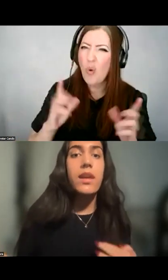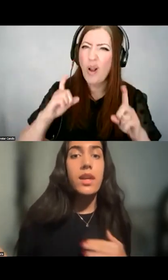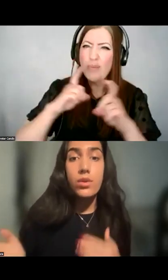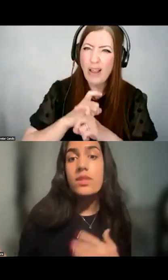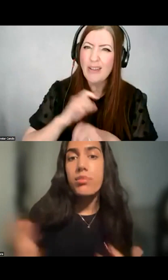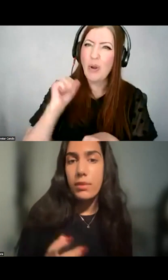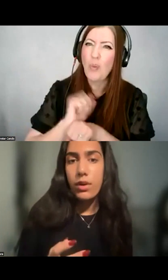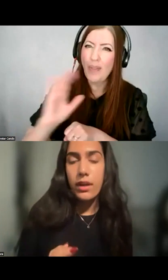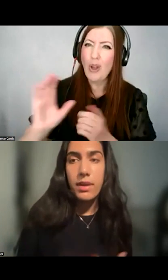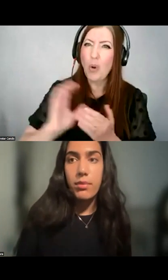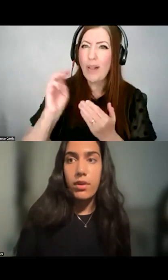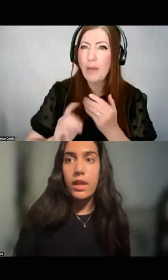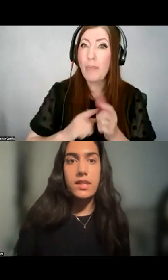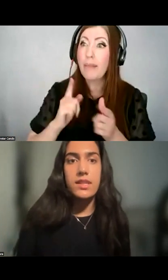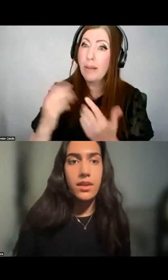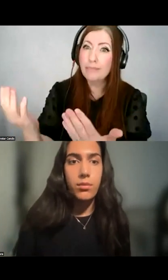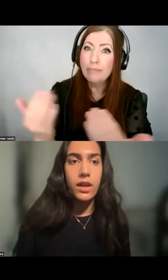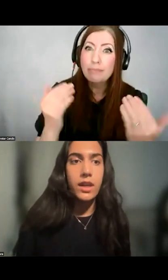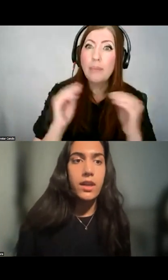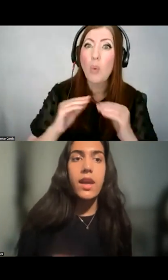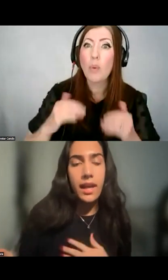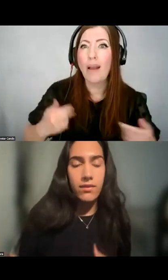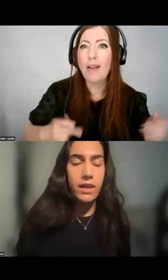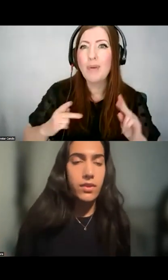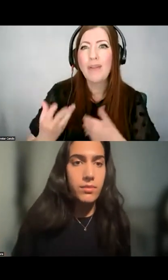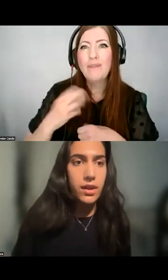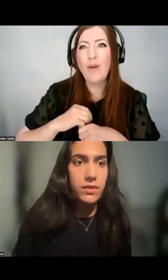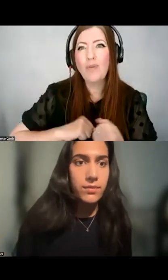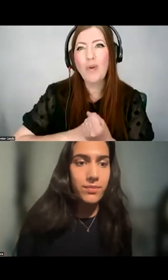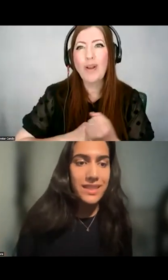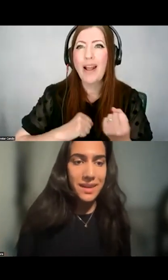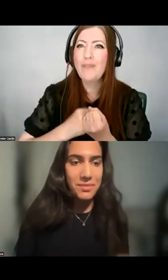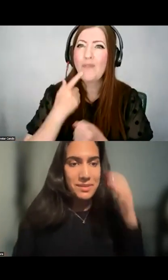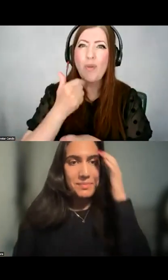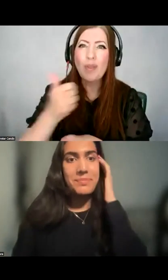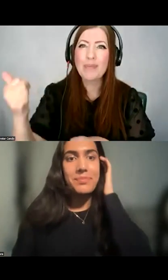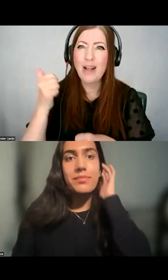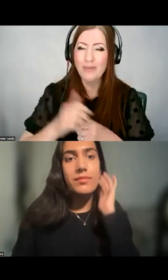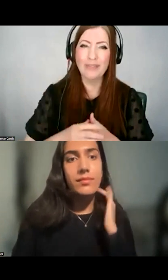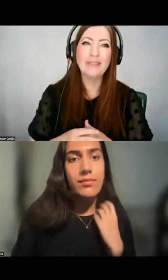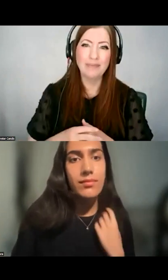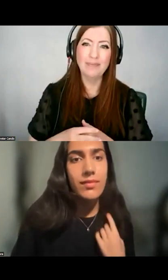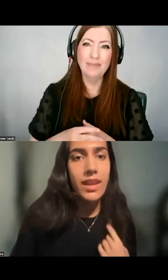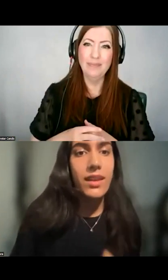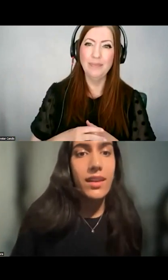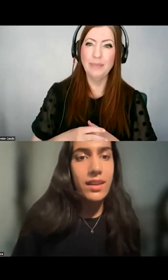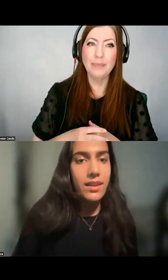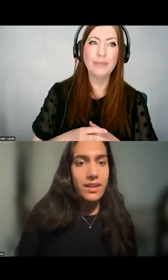be used to bring more young people into this kind of work and advocate for themselves. Next slide, please.